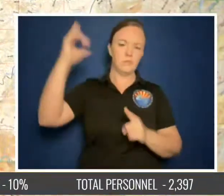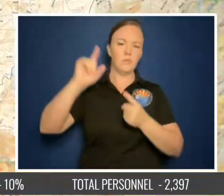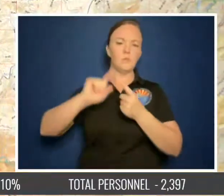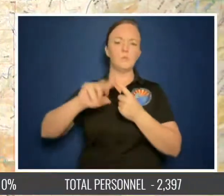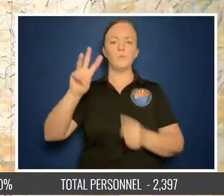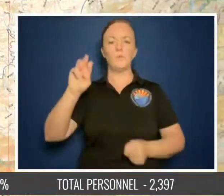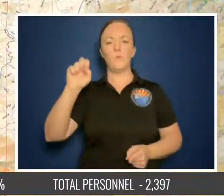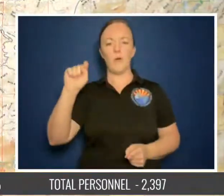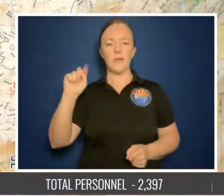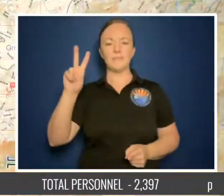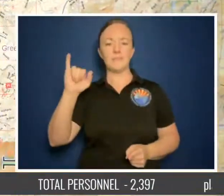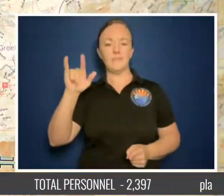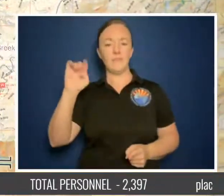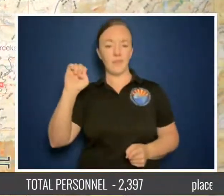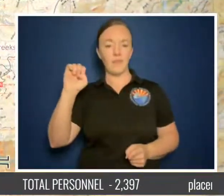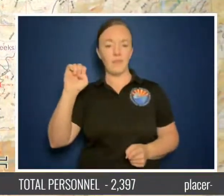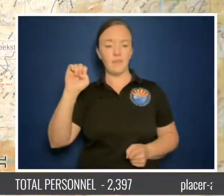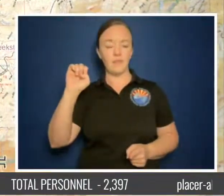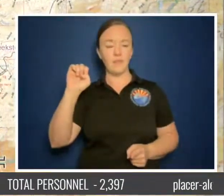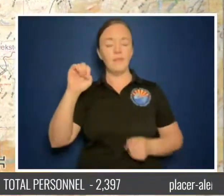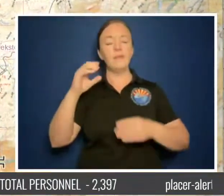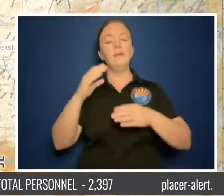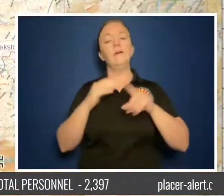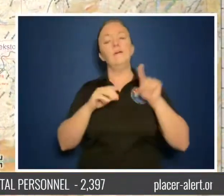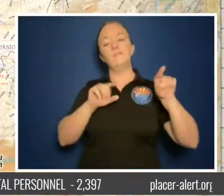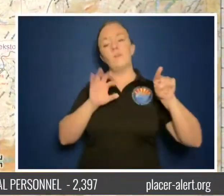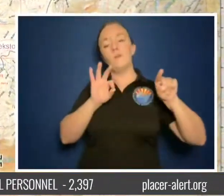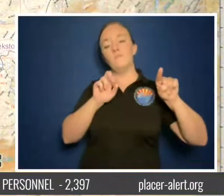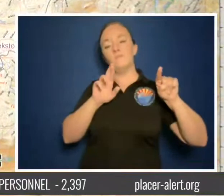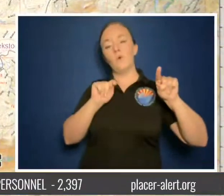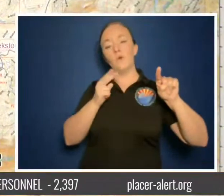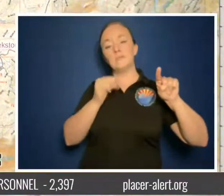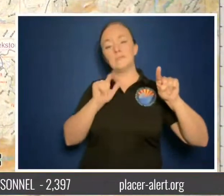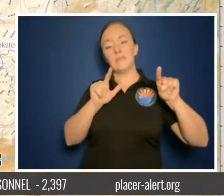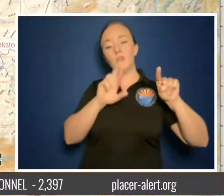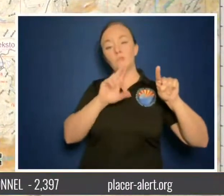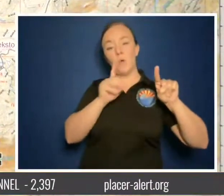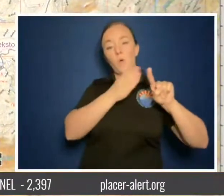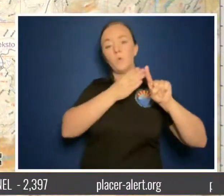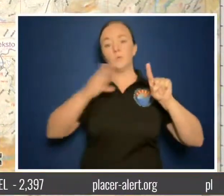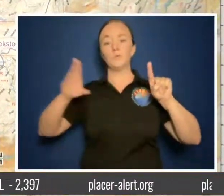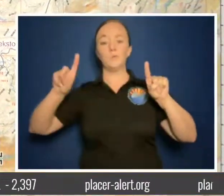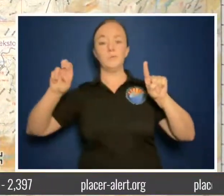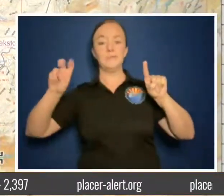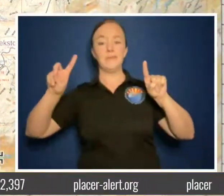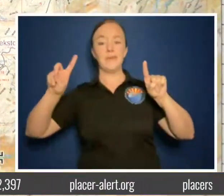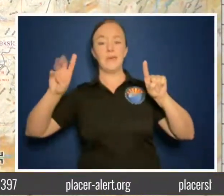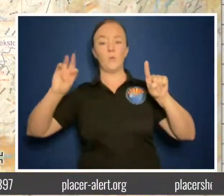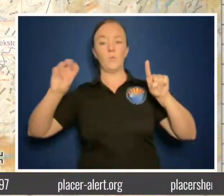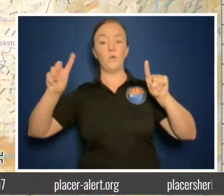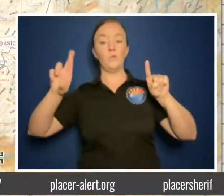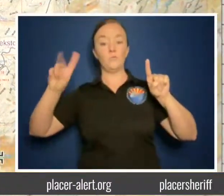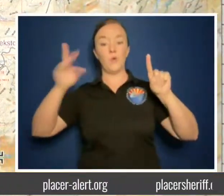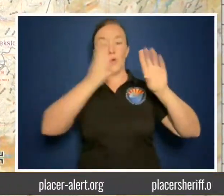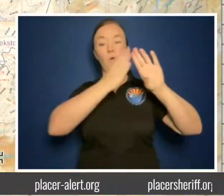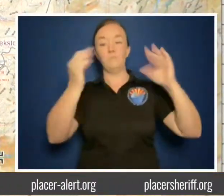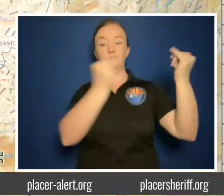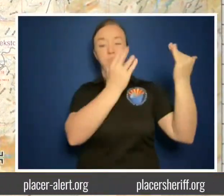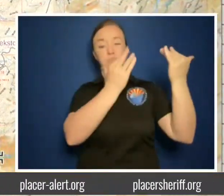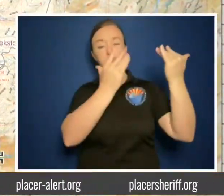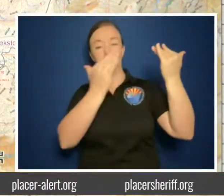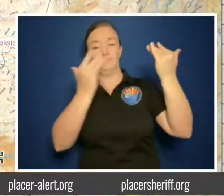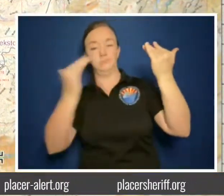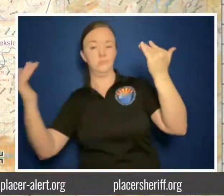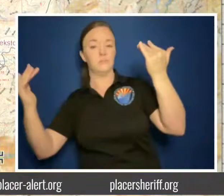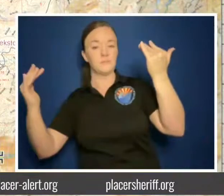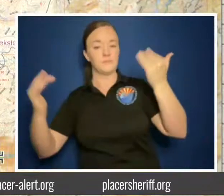between Forest Hill Road and Deadwood Road in that drainage today. The crews up here